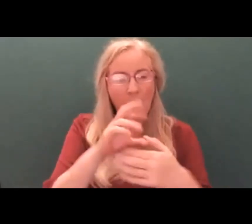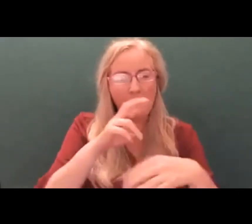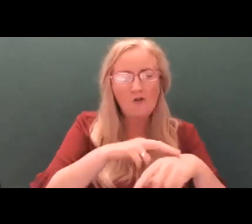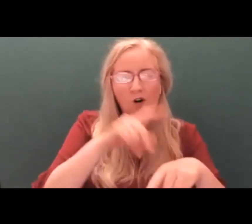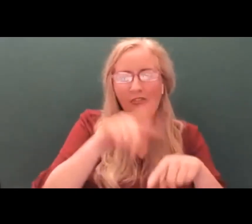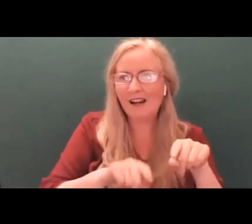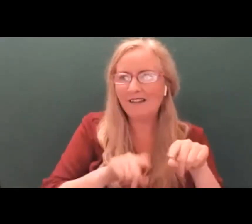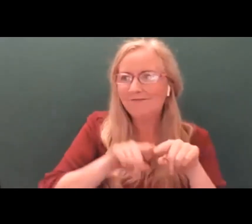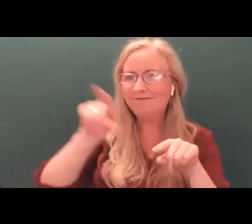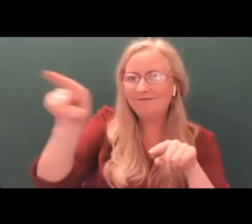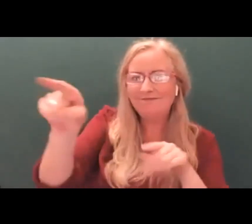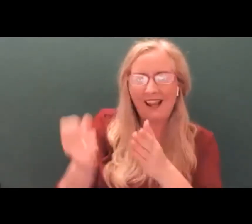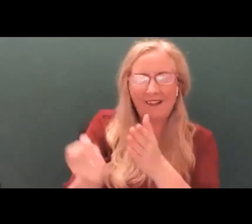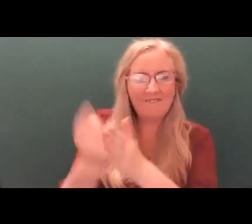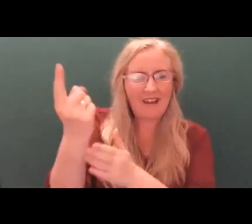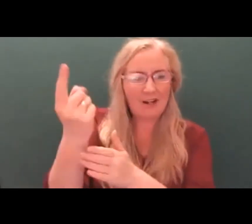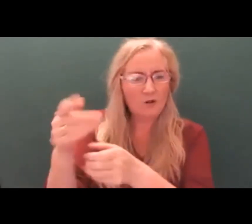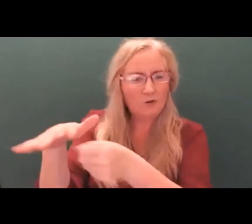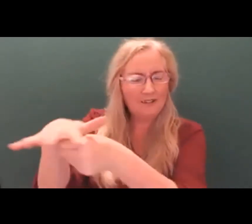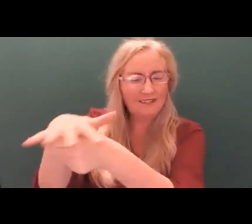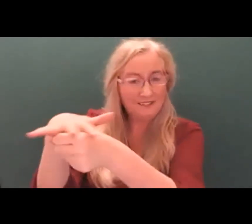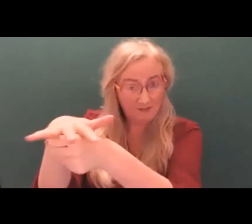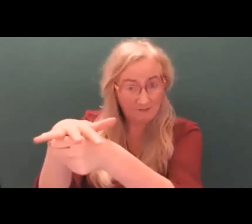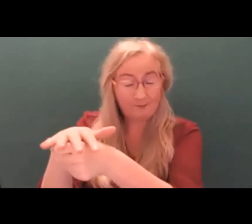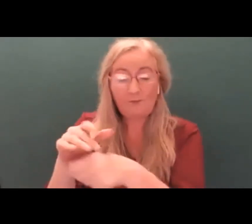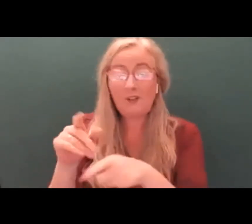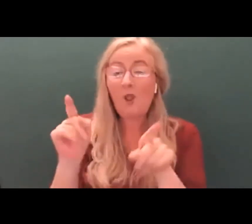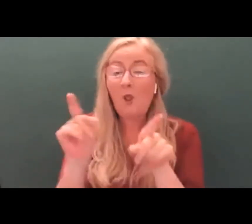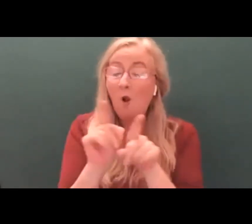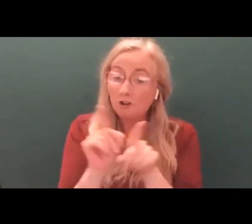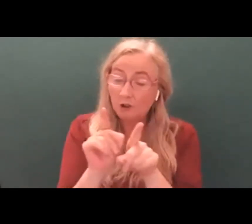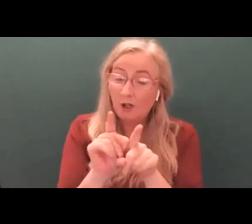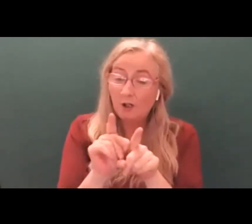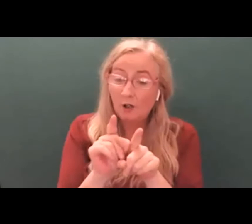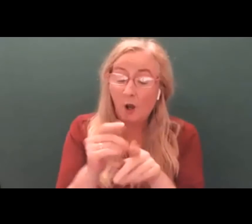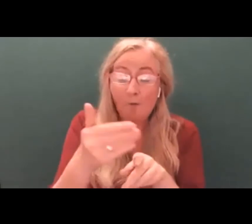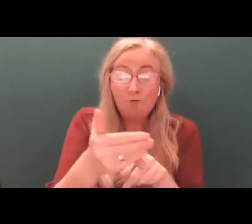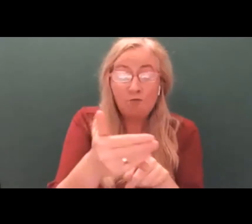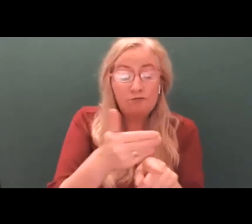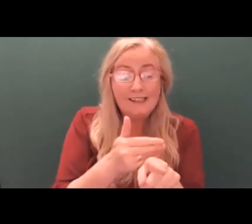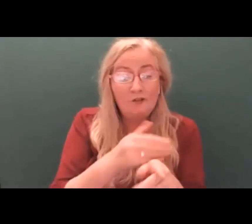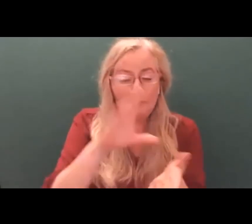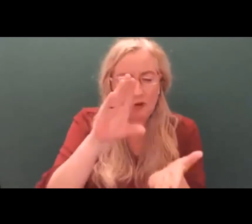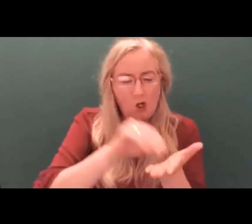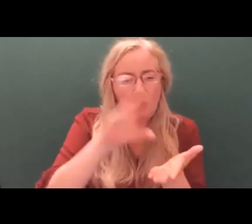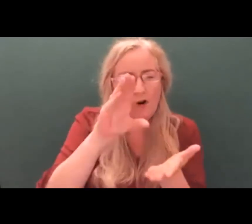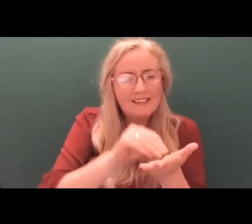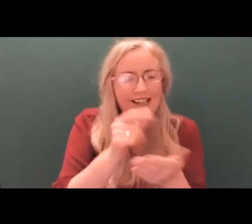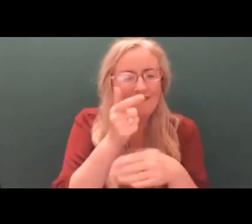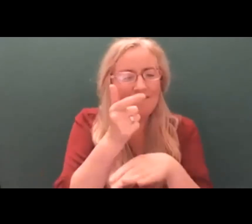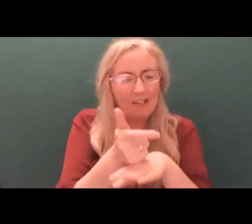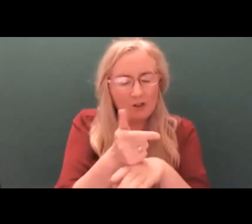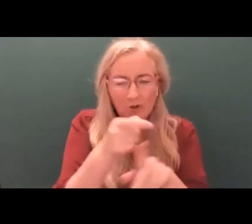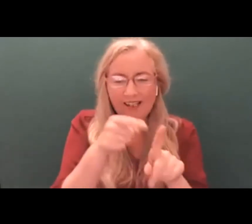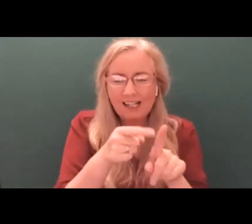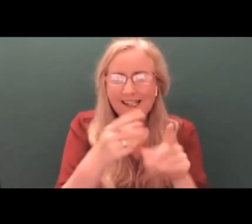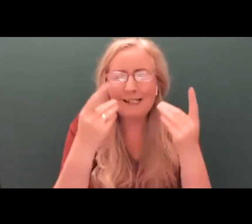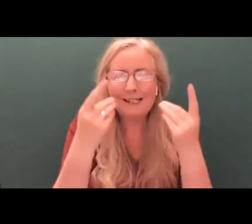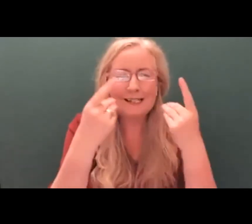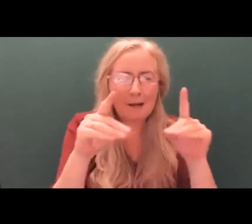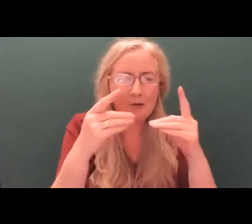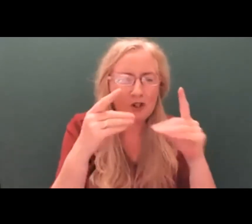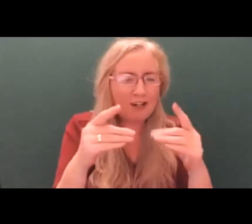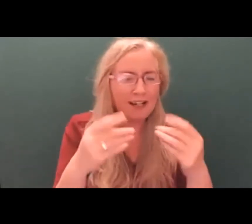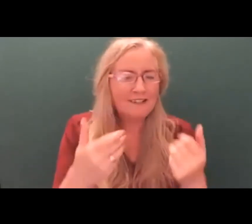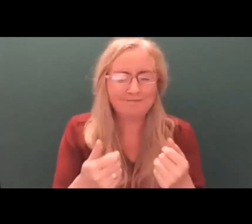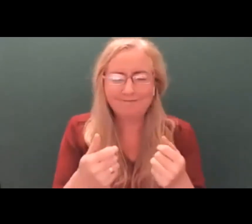venue. We also found that on the pre-recorded videos that we did, demonstrating a craft